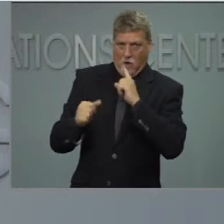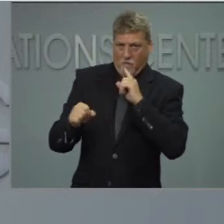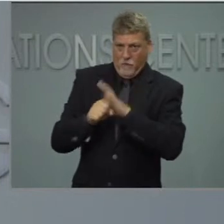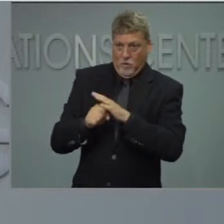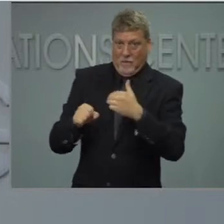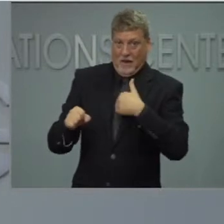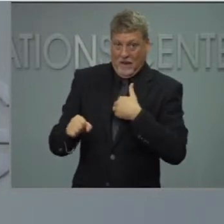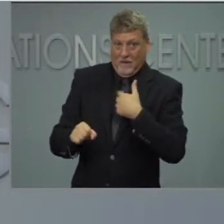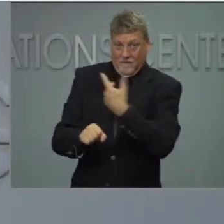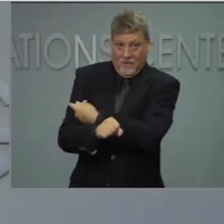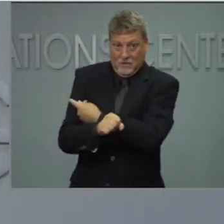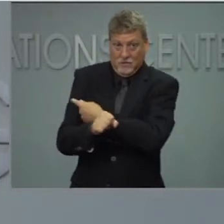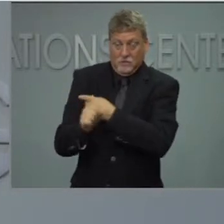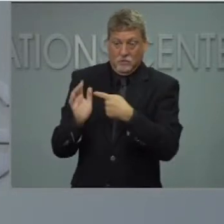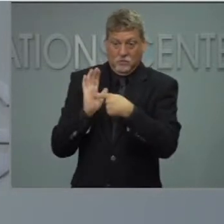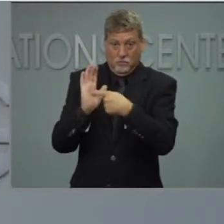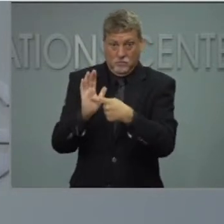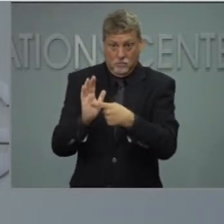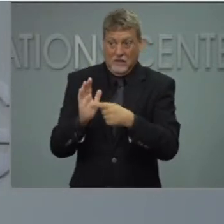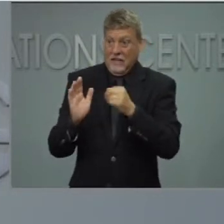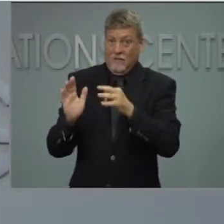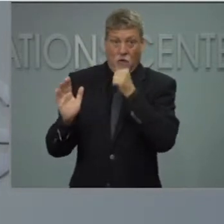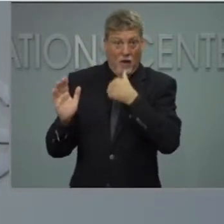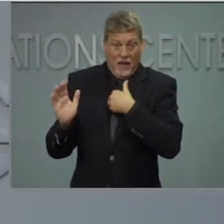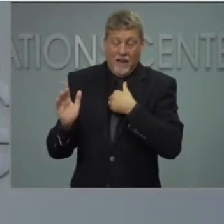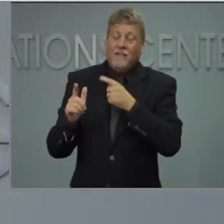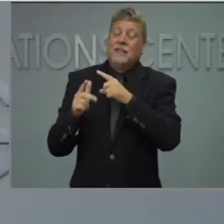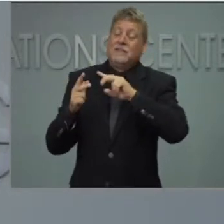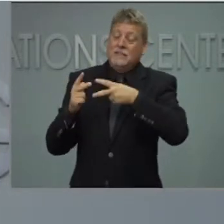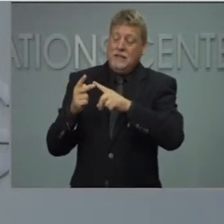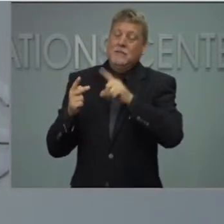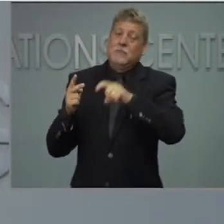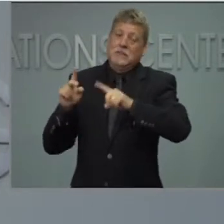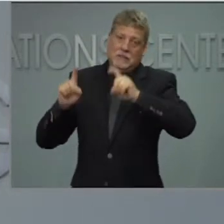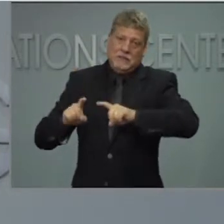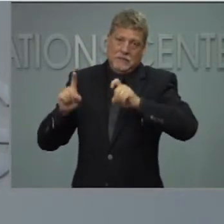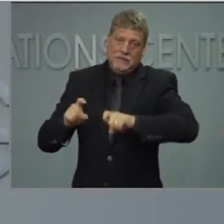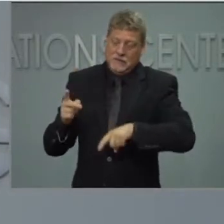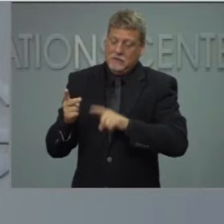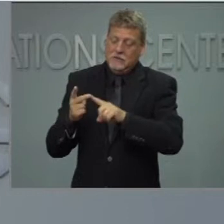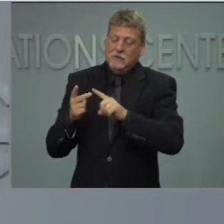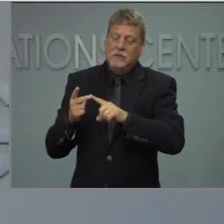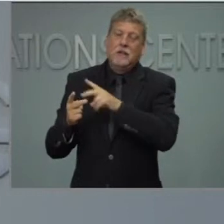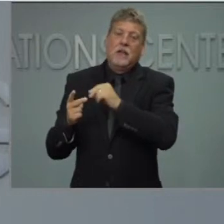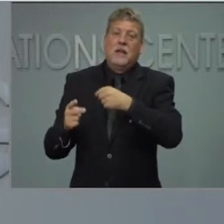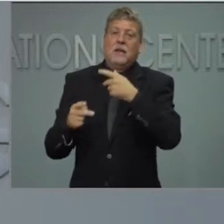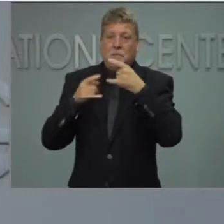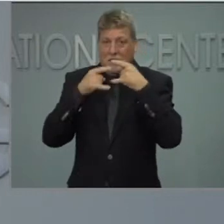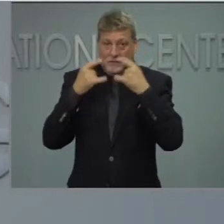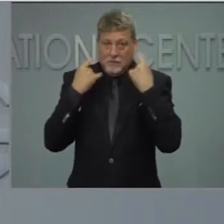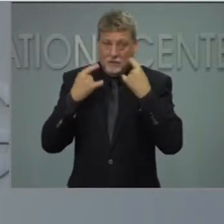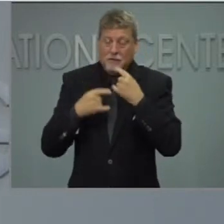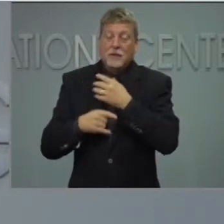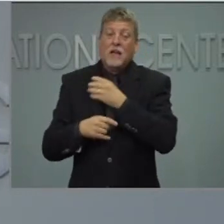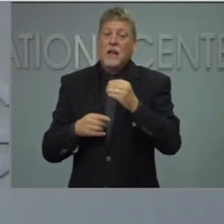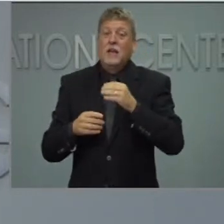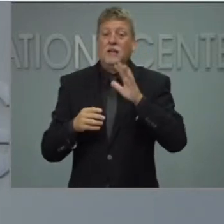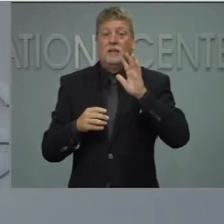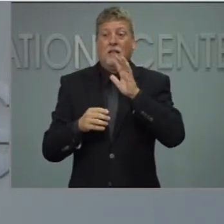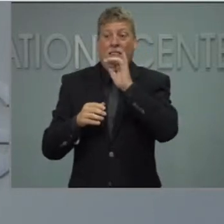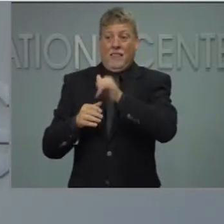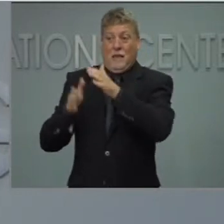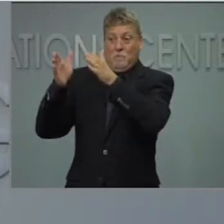that there is testing, and we want to make sure that there is masking, and supervisors will be responsible for making sure that's